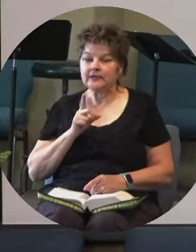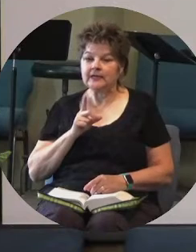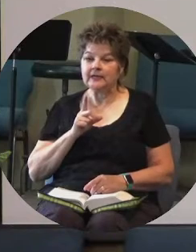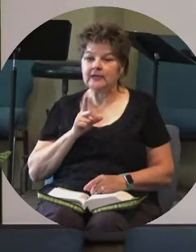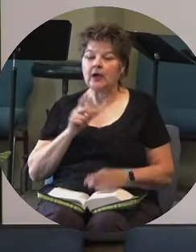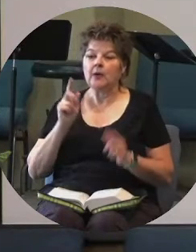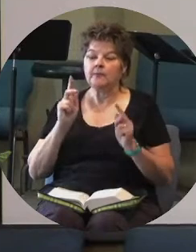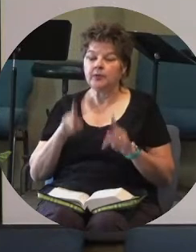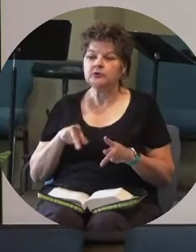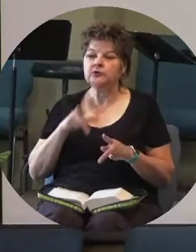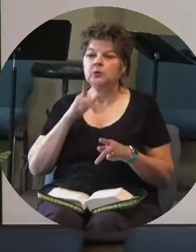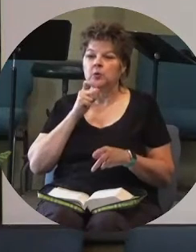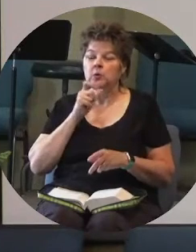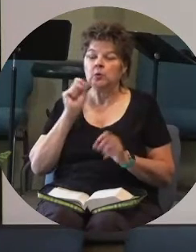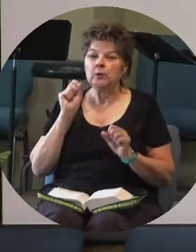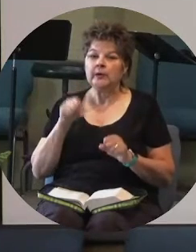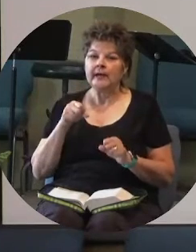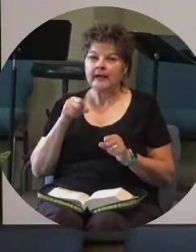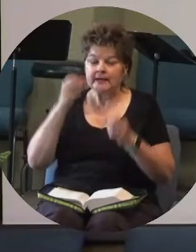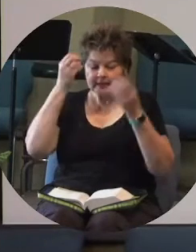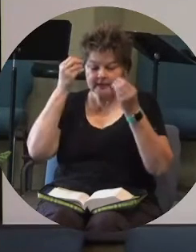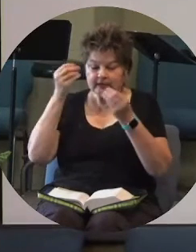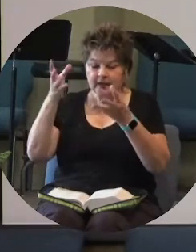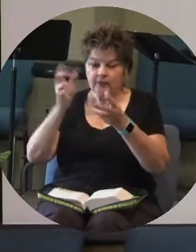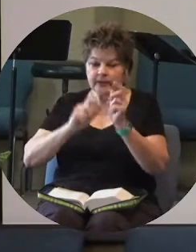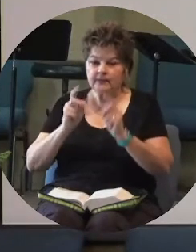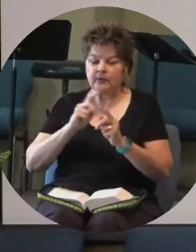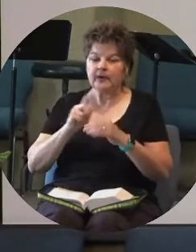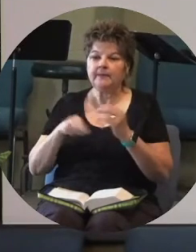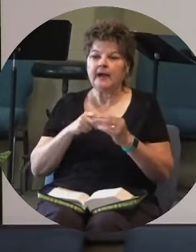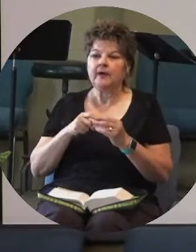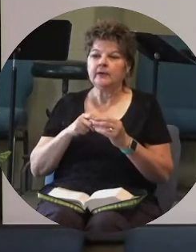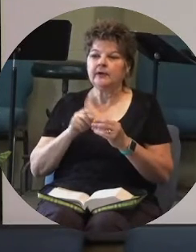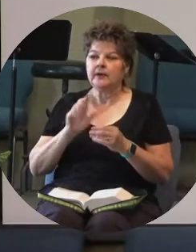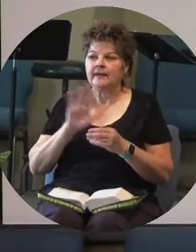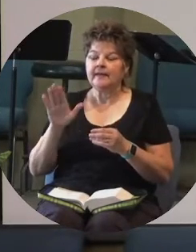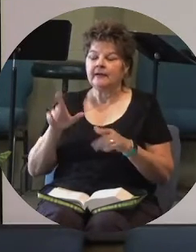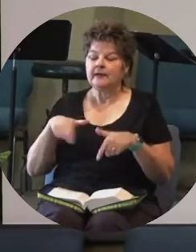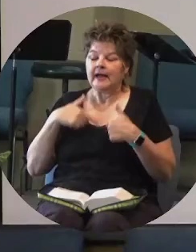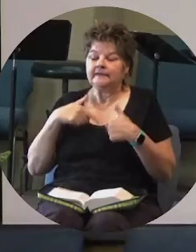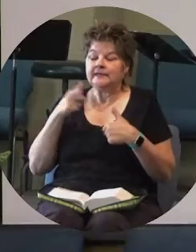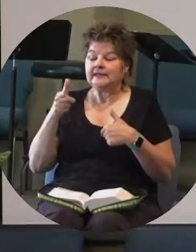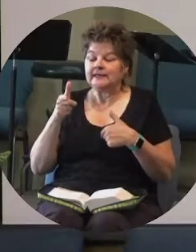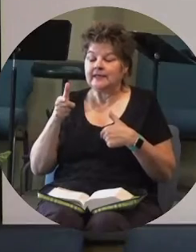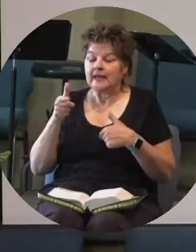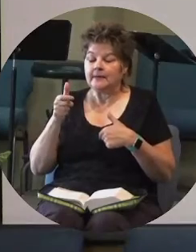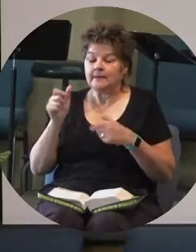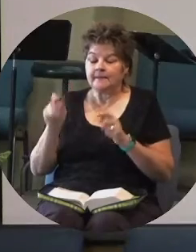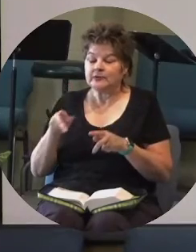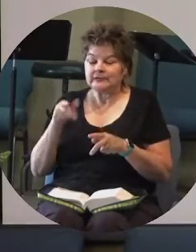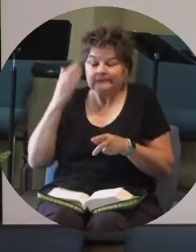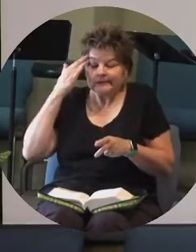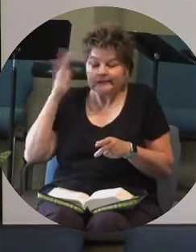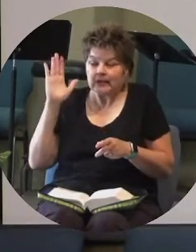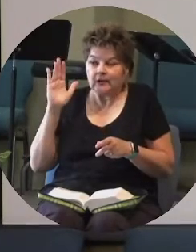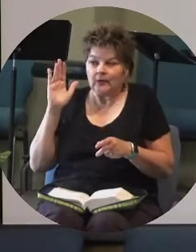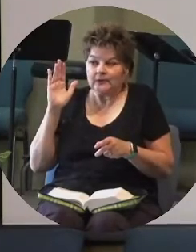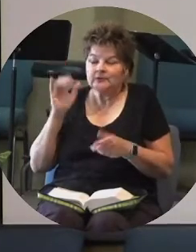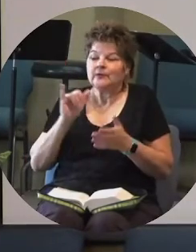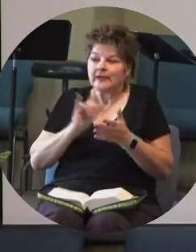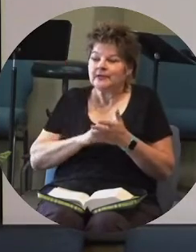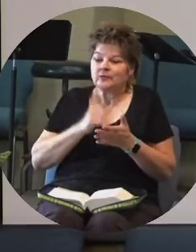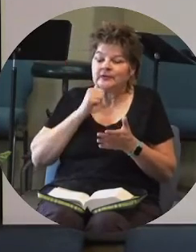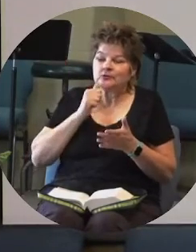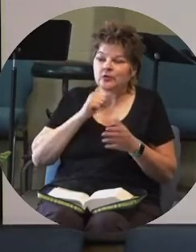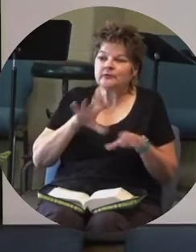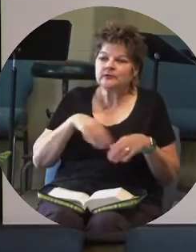person who can tell people things about their lives that they don't know. So that's what this girl was doing. That's what they were selling. She